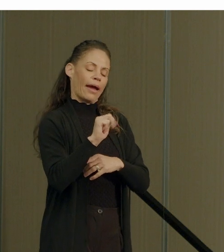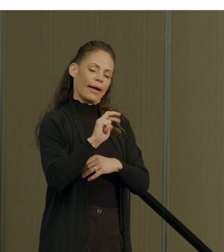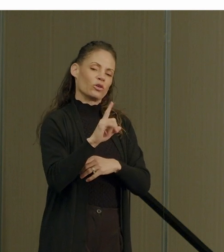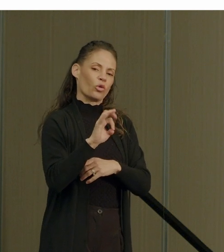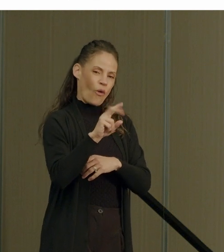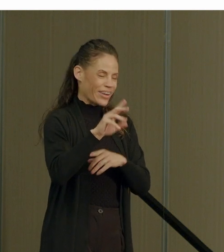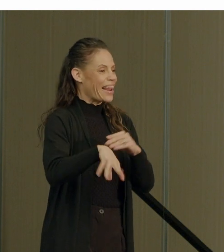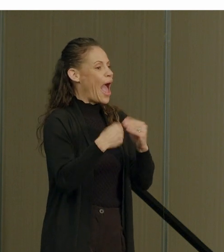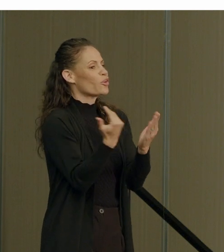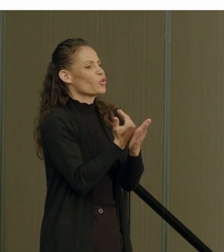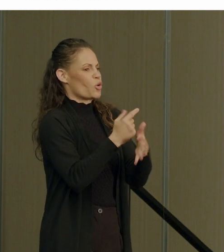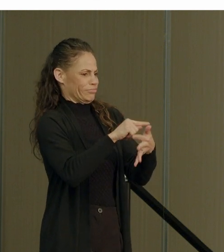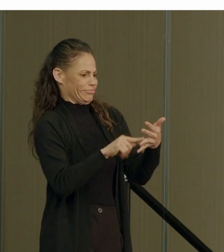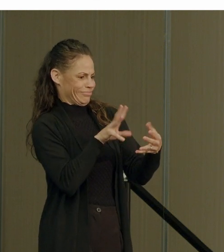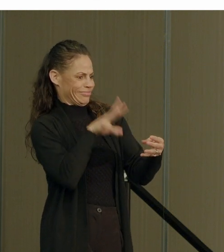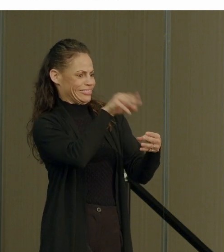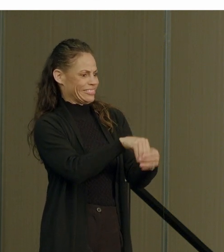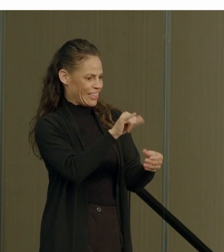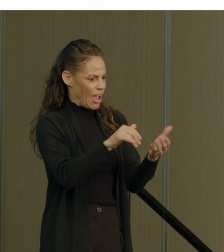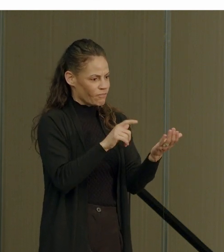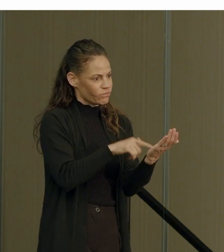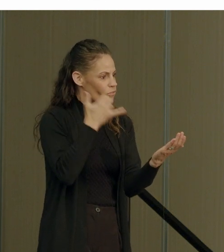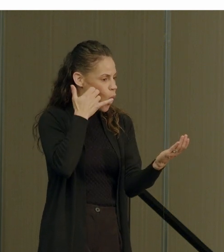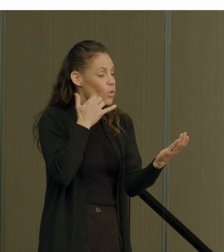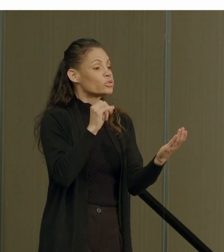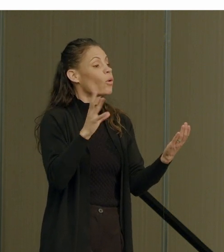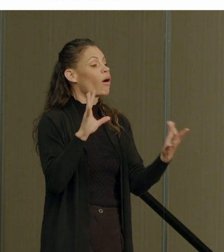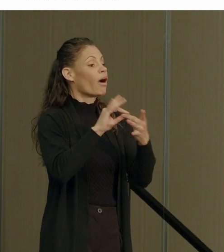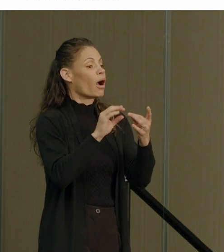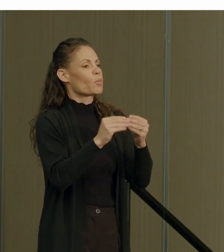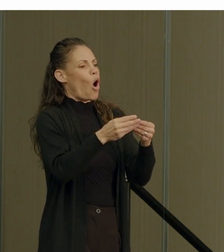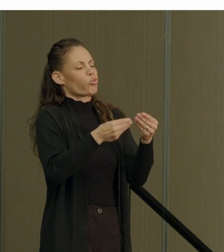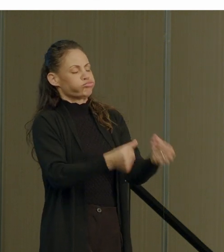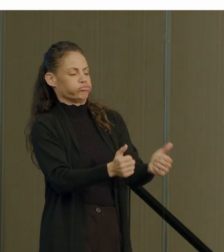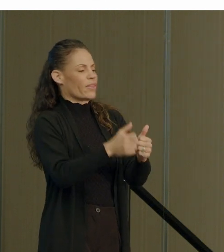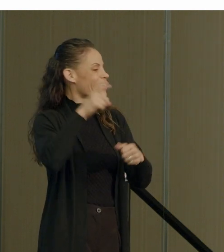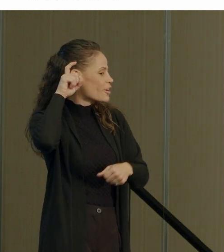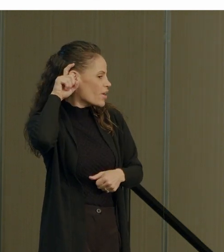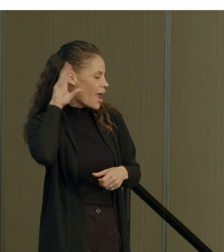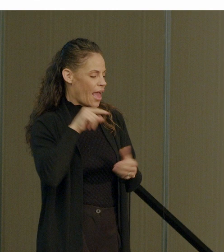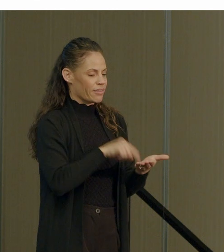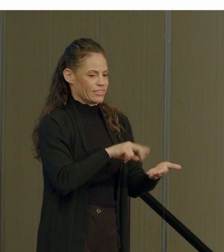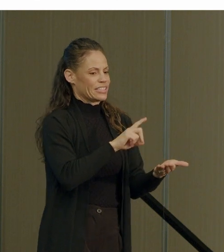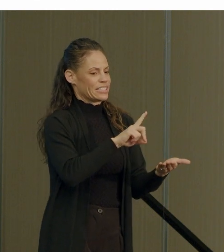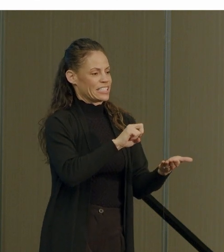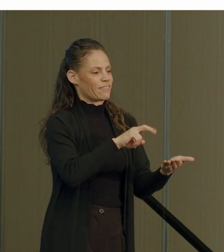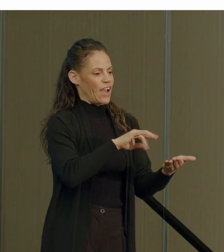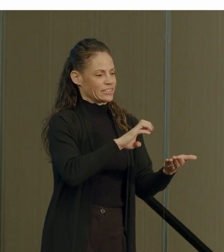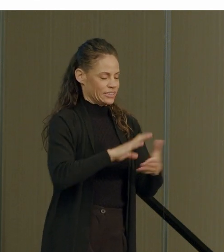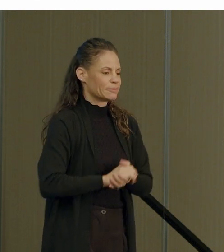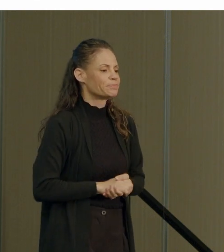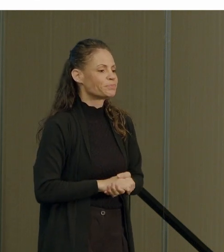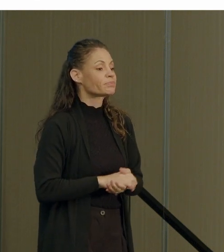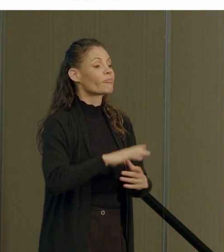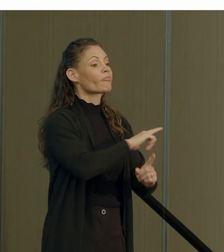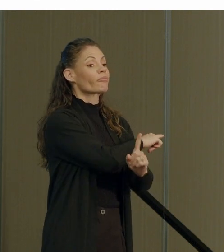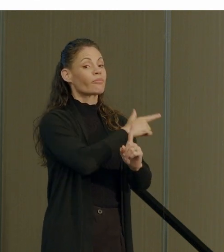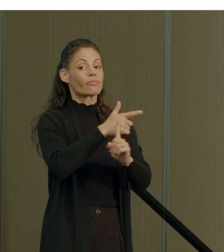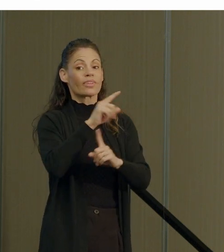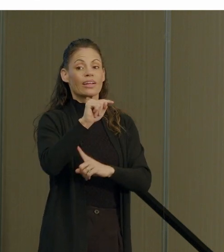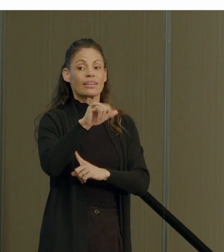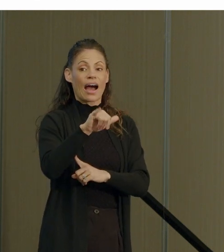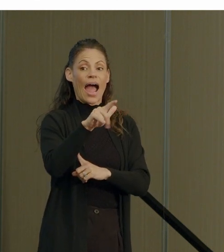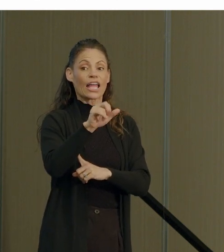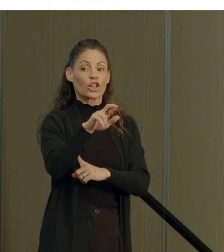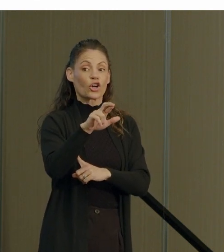future to have a more seamless experience between a user's hearing aids and their device. And now I will hand it over to Tyler, who's a senior software